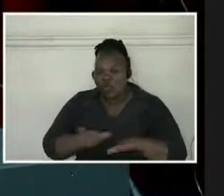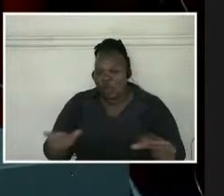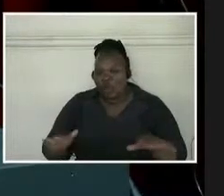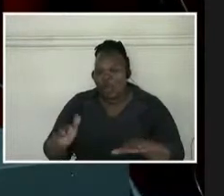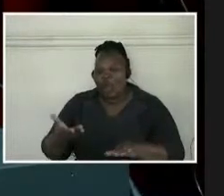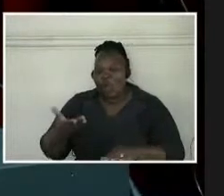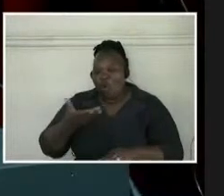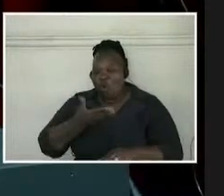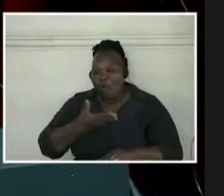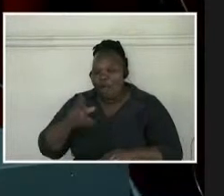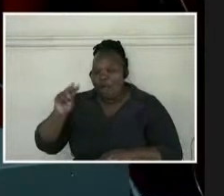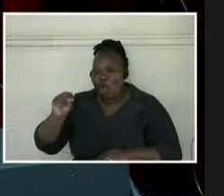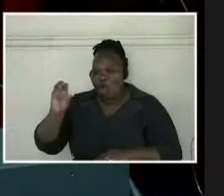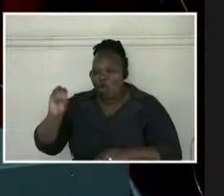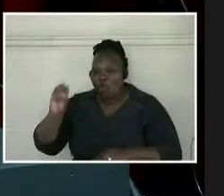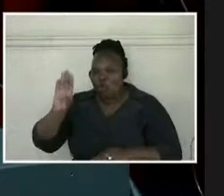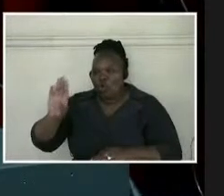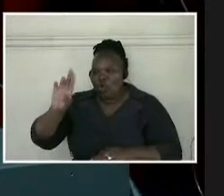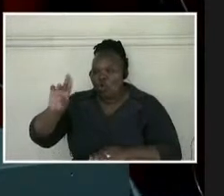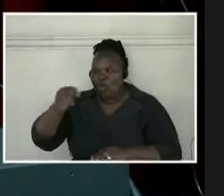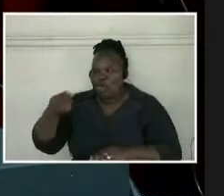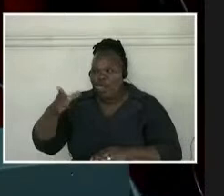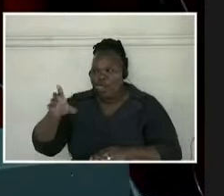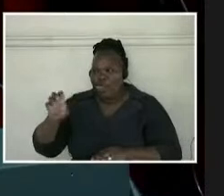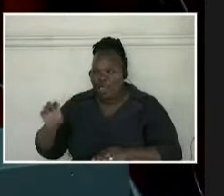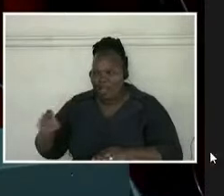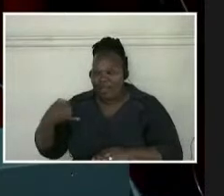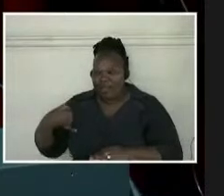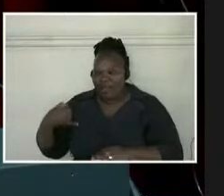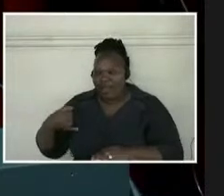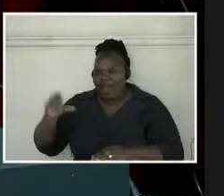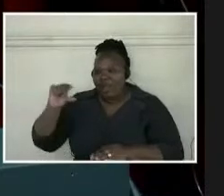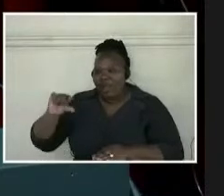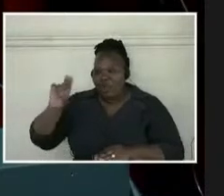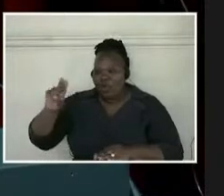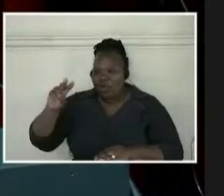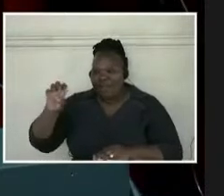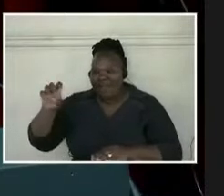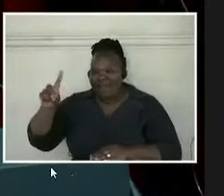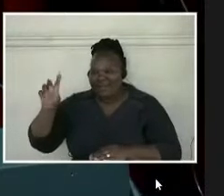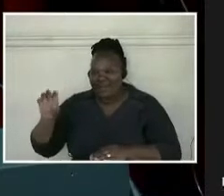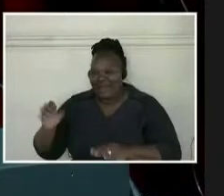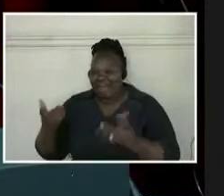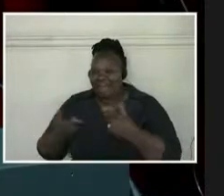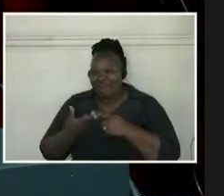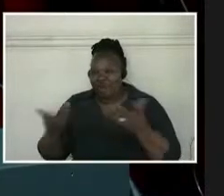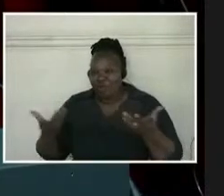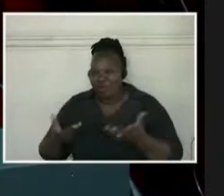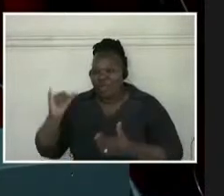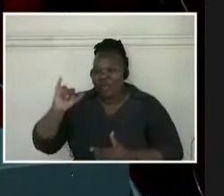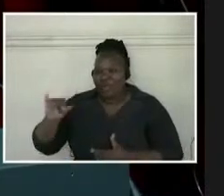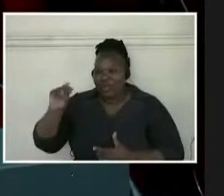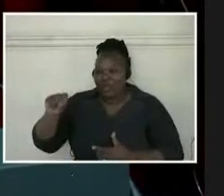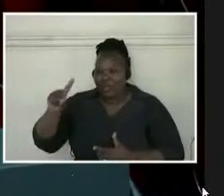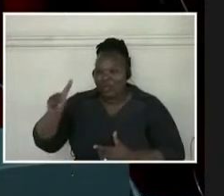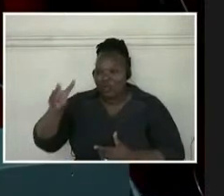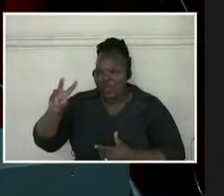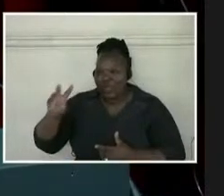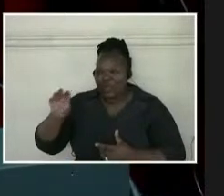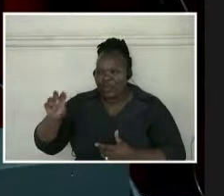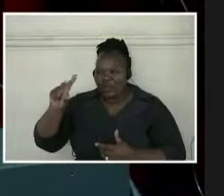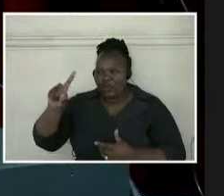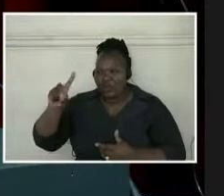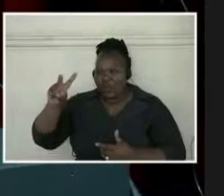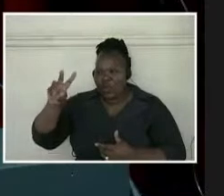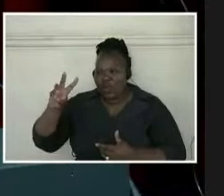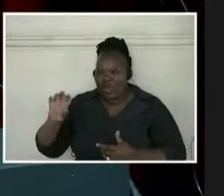indigenous game player in india and miss senna milenki is a 10 year old development tennis player